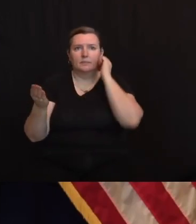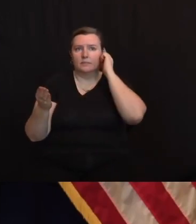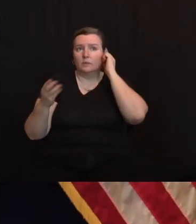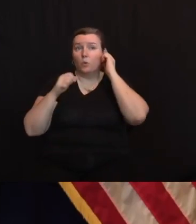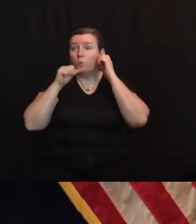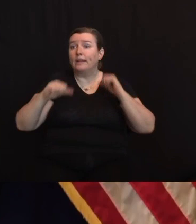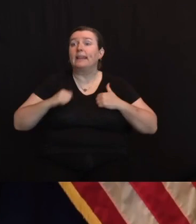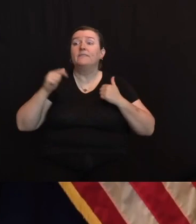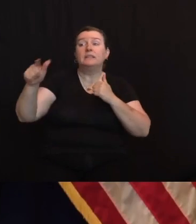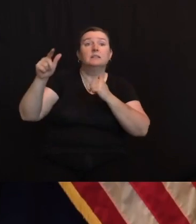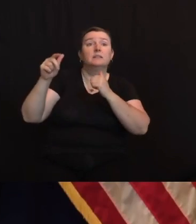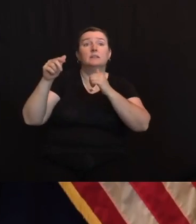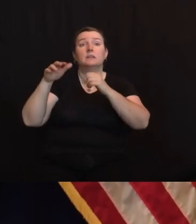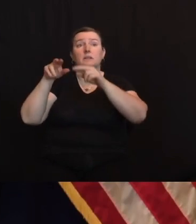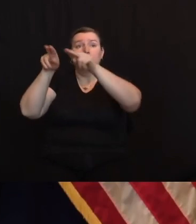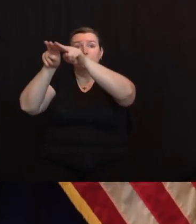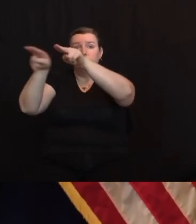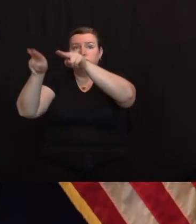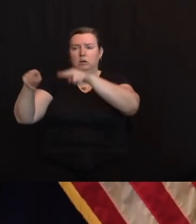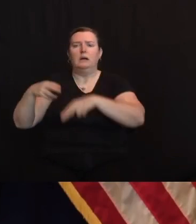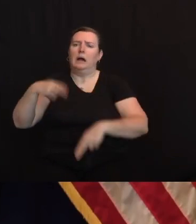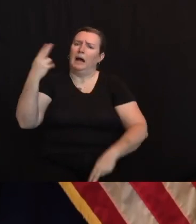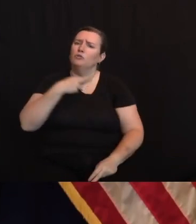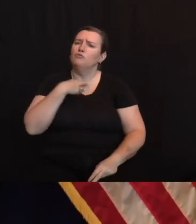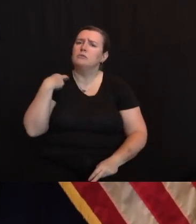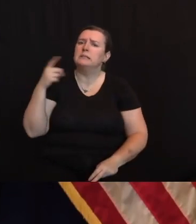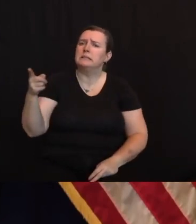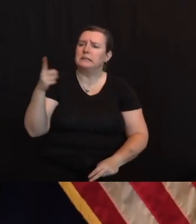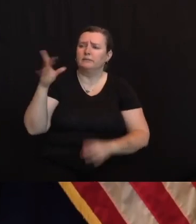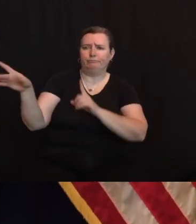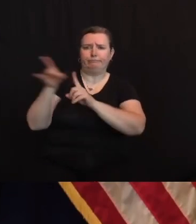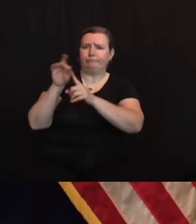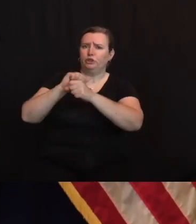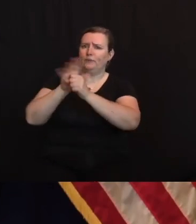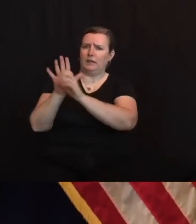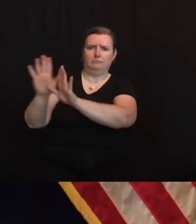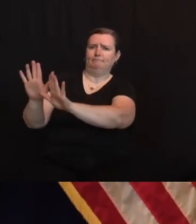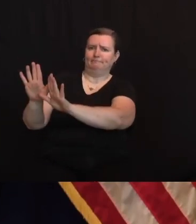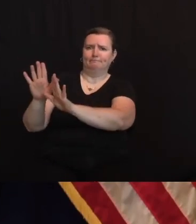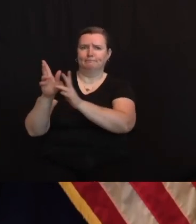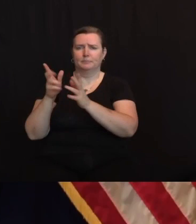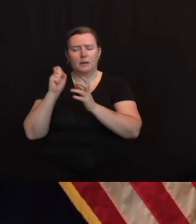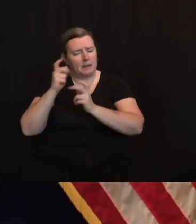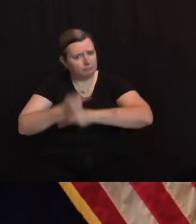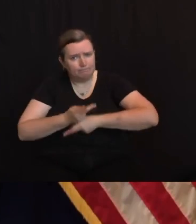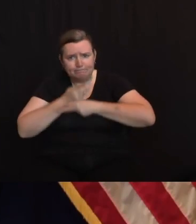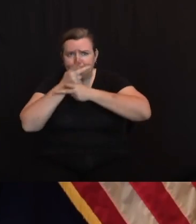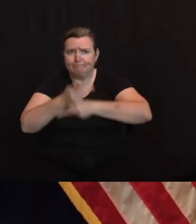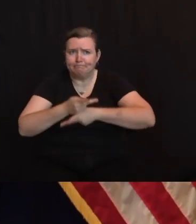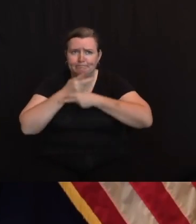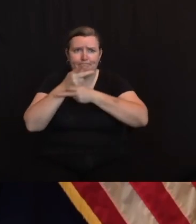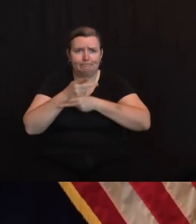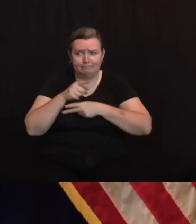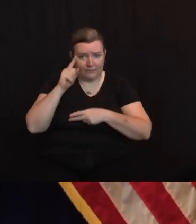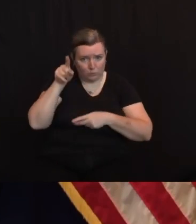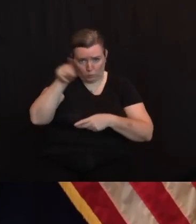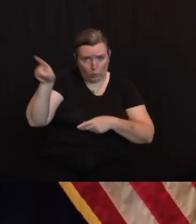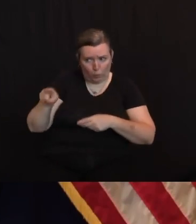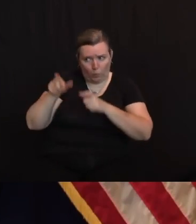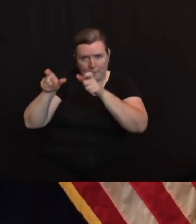you know, is at very high risk for COVID-19, and great vigilance must be taken to protect these vulnerable